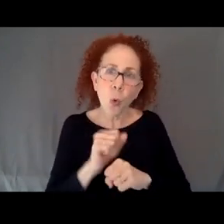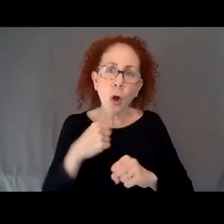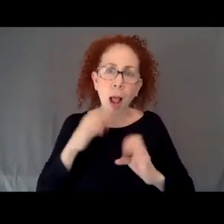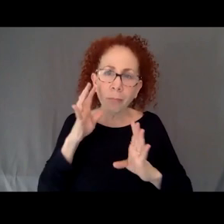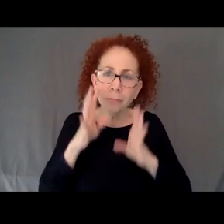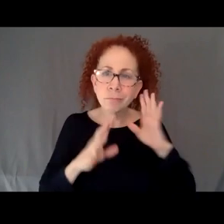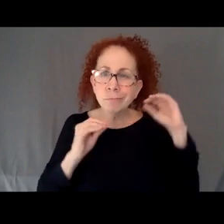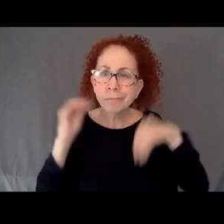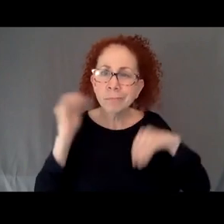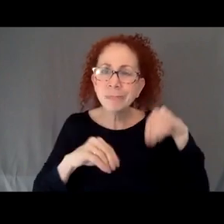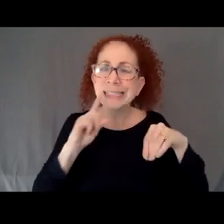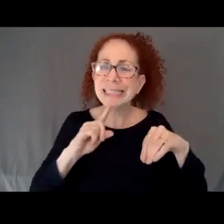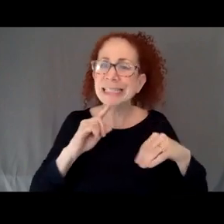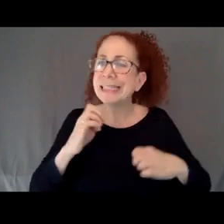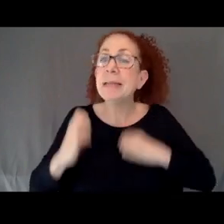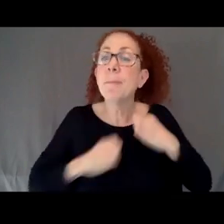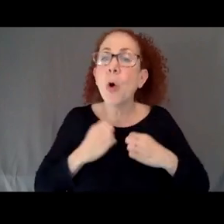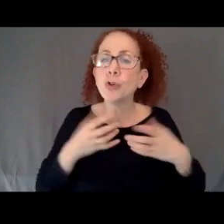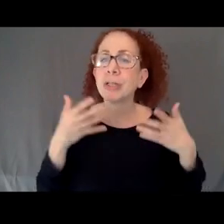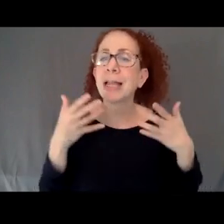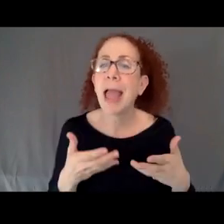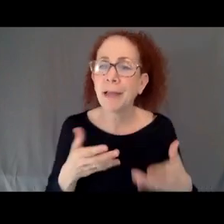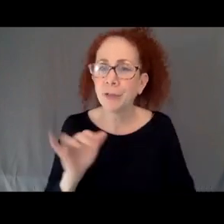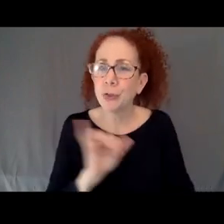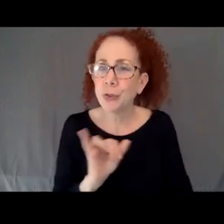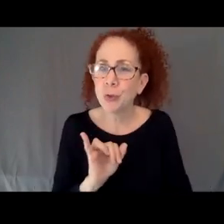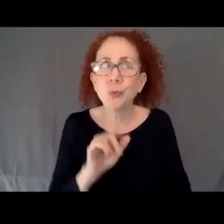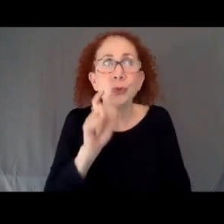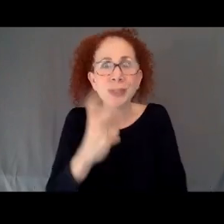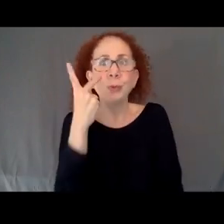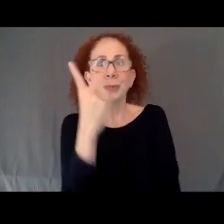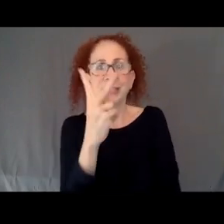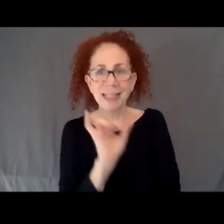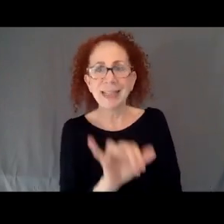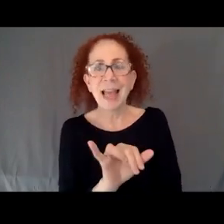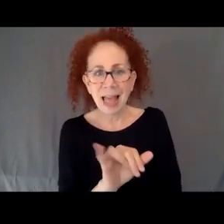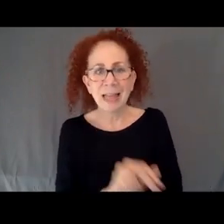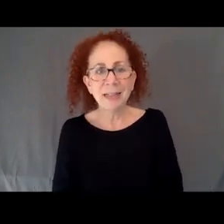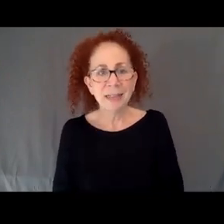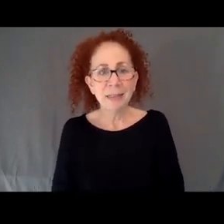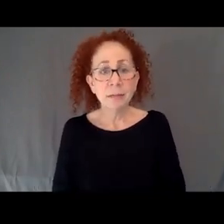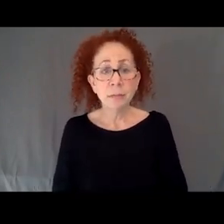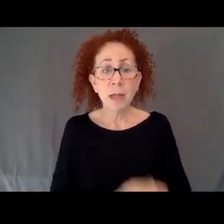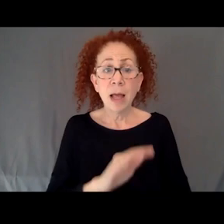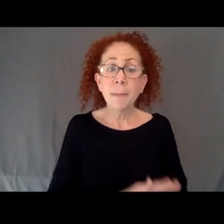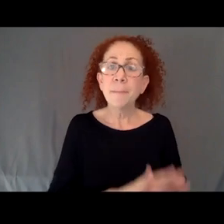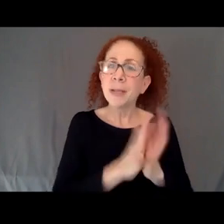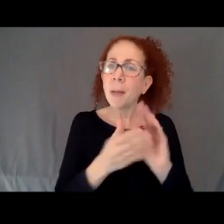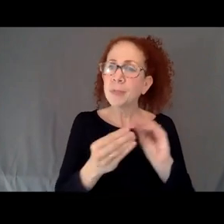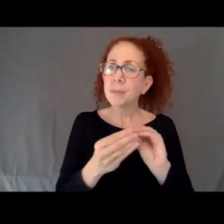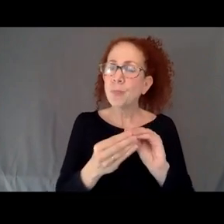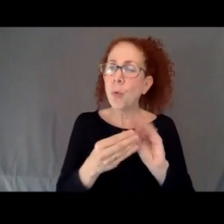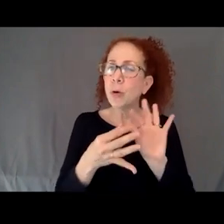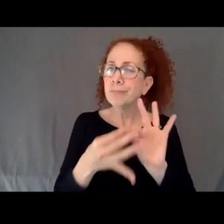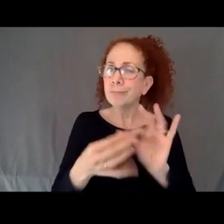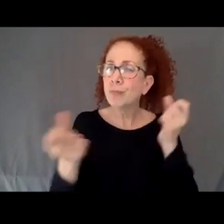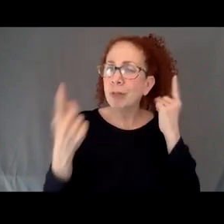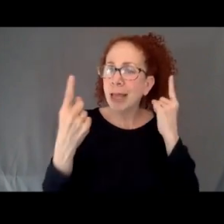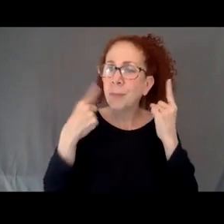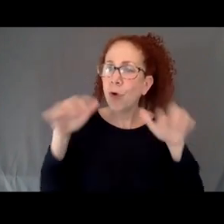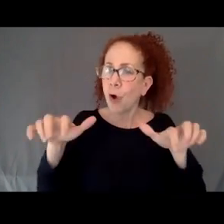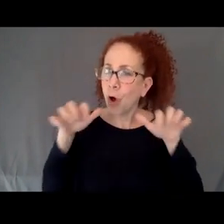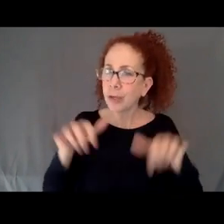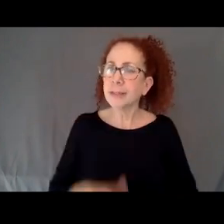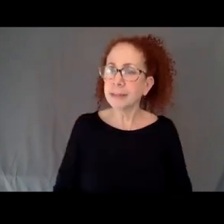just heavy, even emotionally. And it needs that. And then I think it becomes a little bit more relatable to